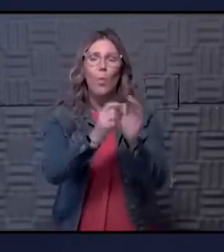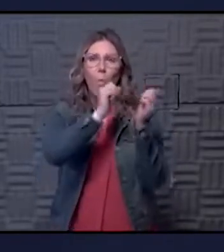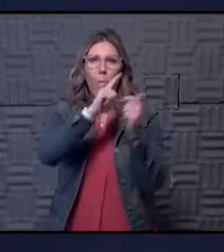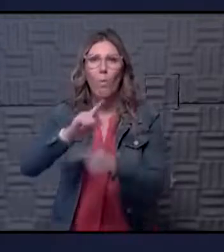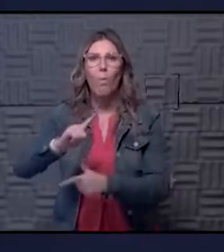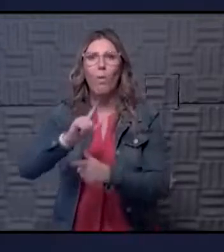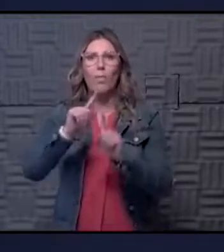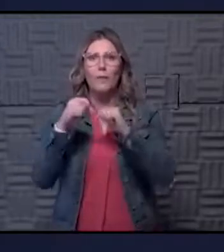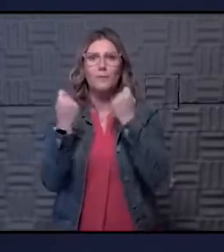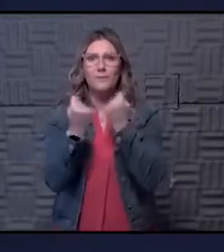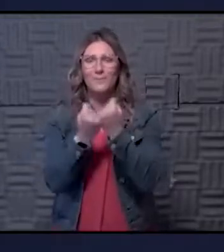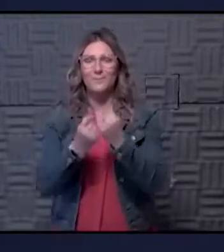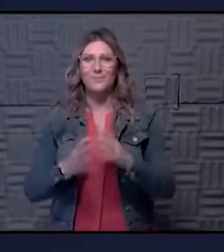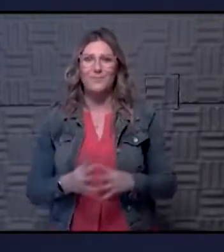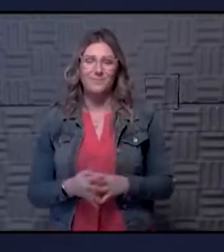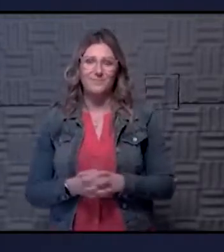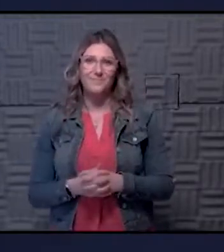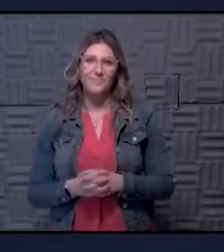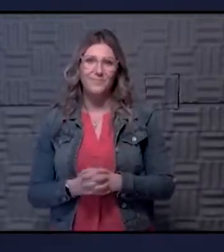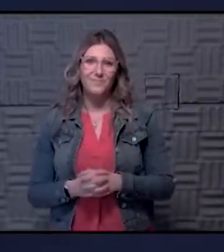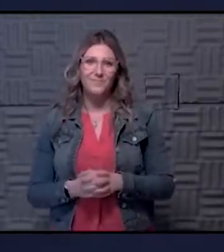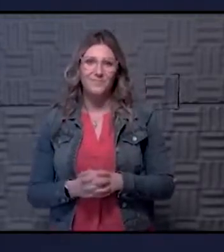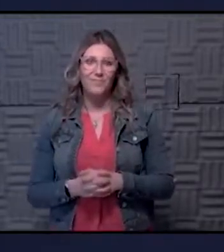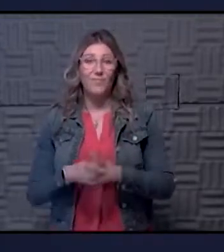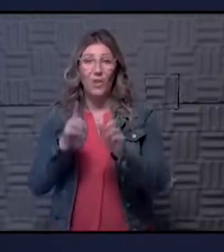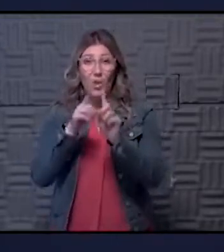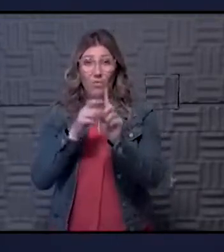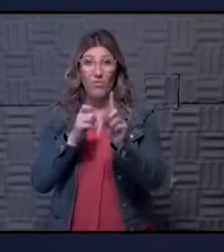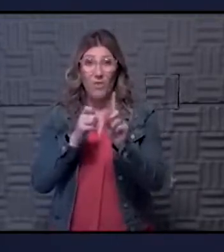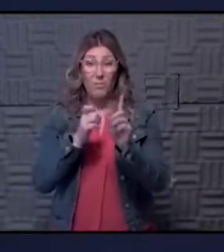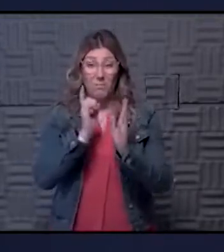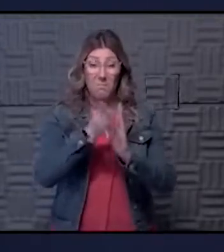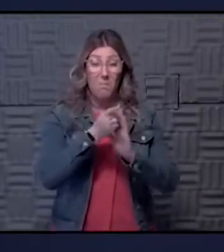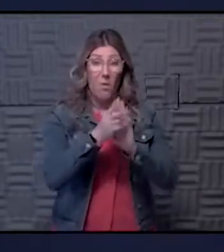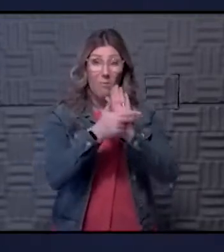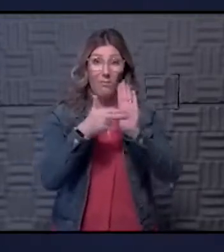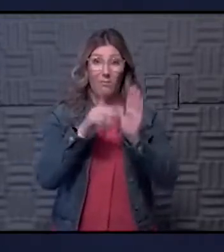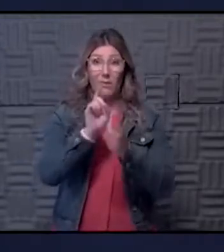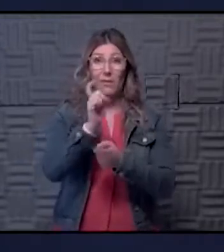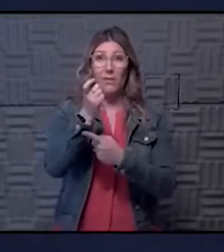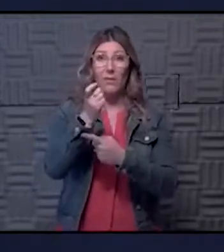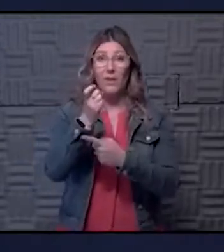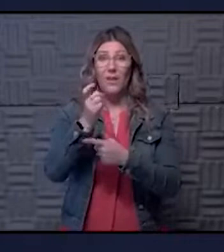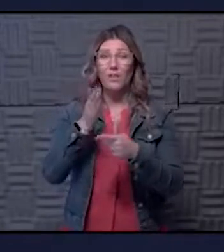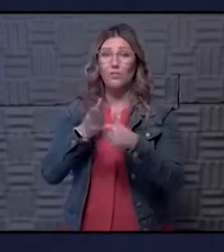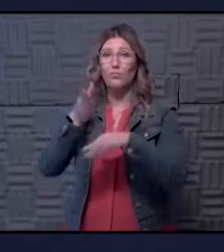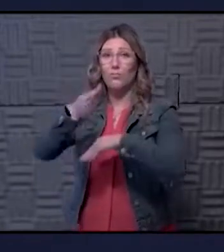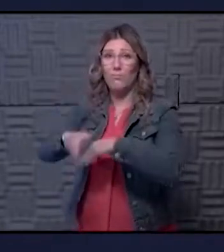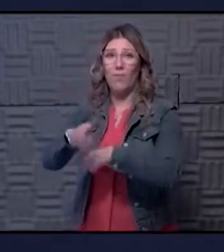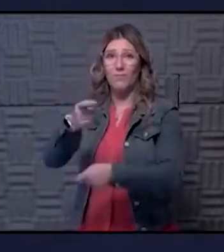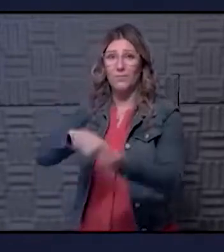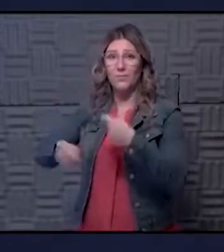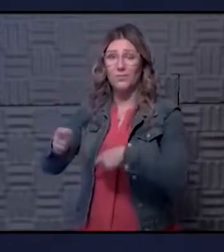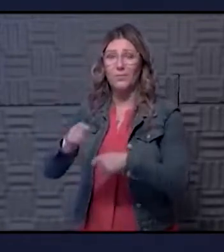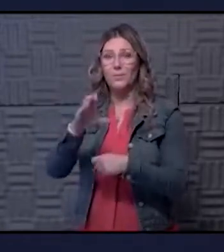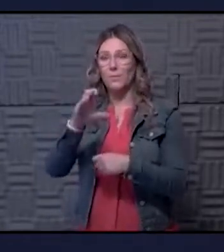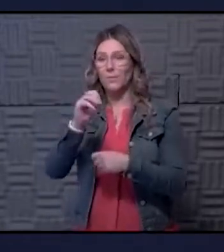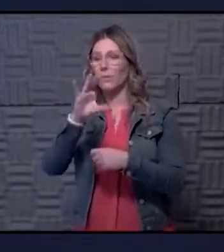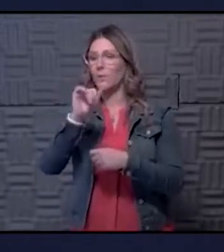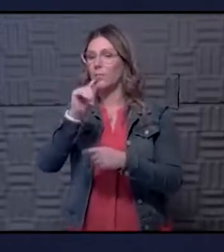teams from the point of diagnosis to post-transplant. So in October